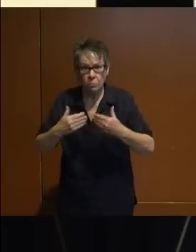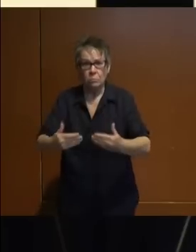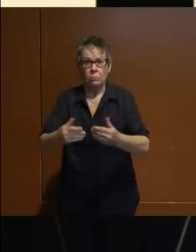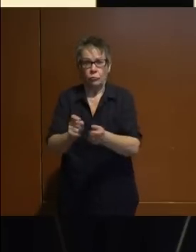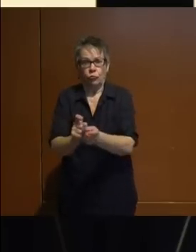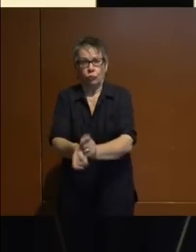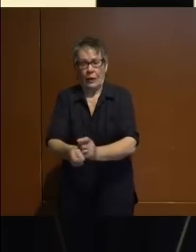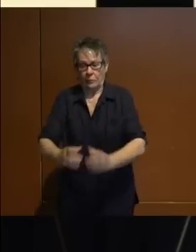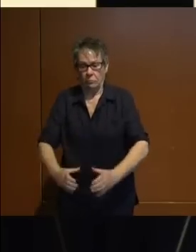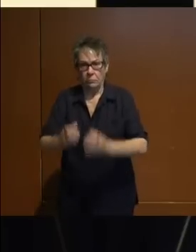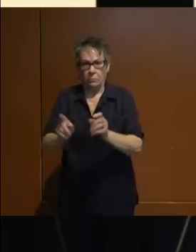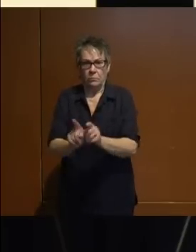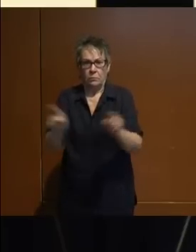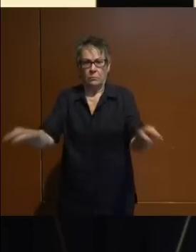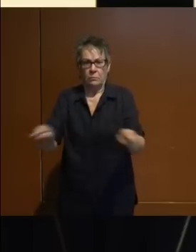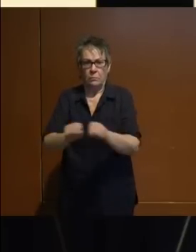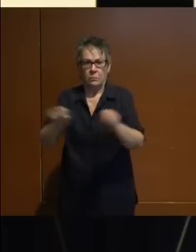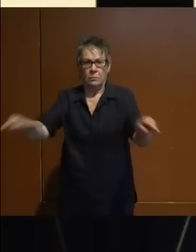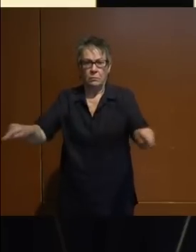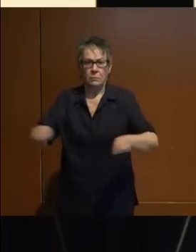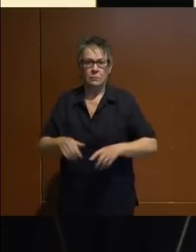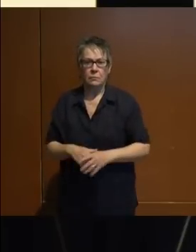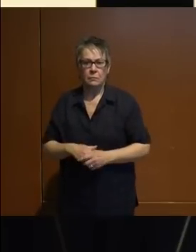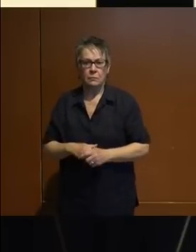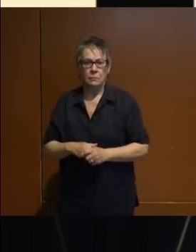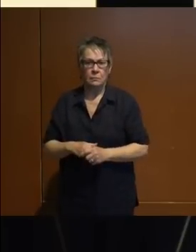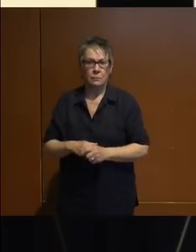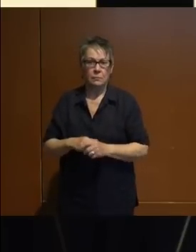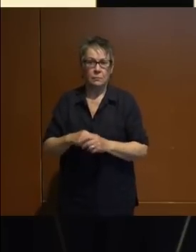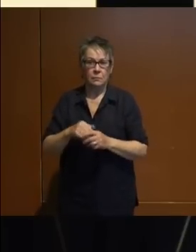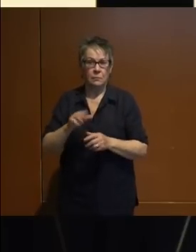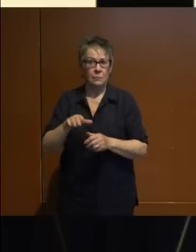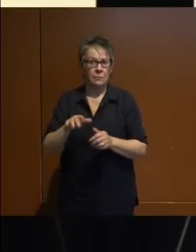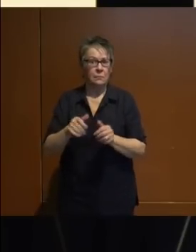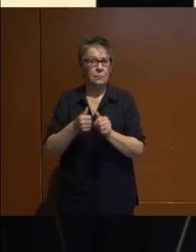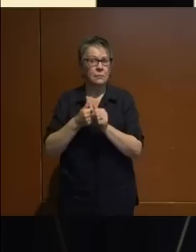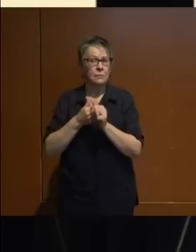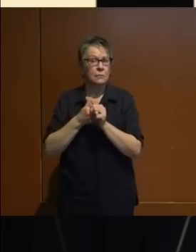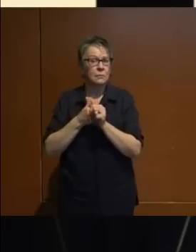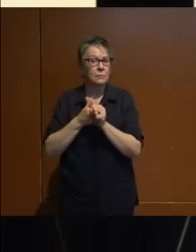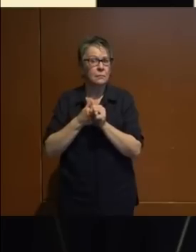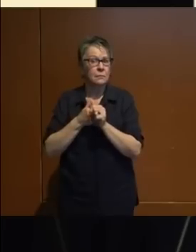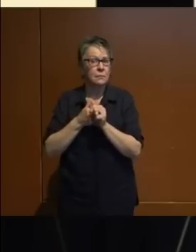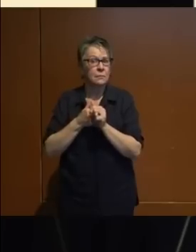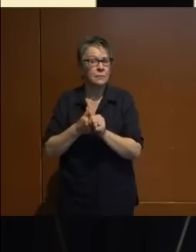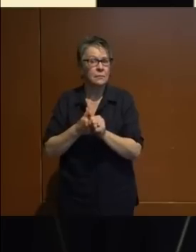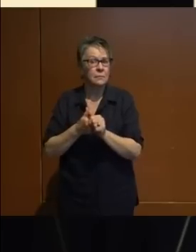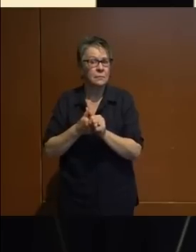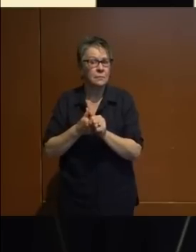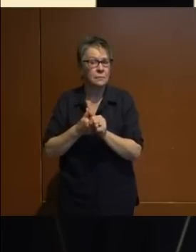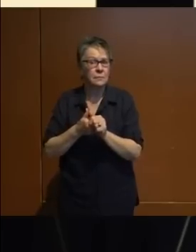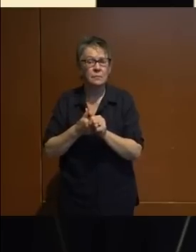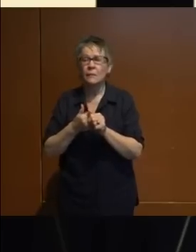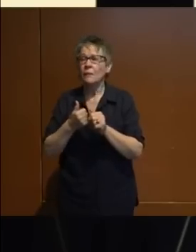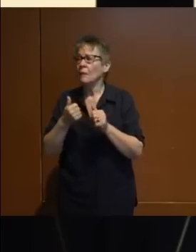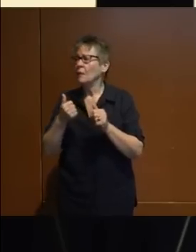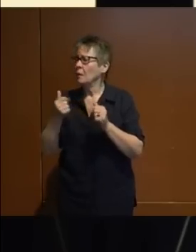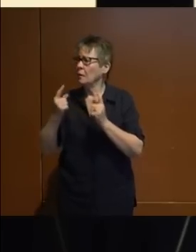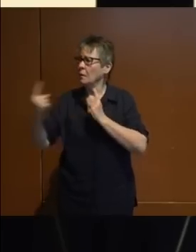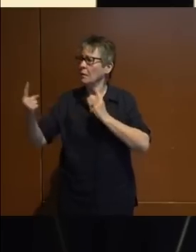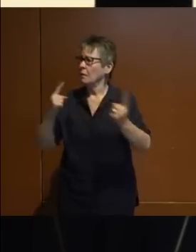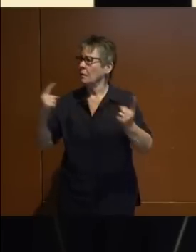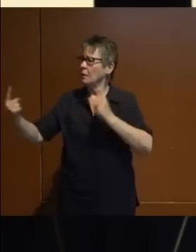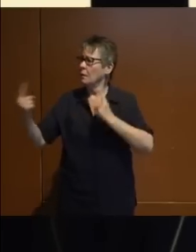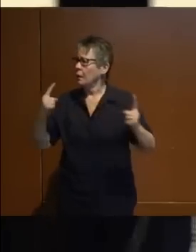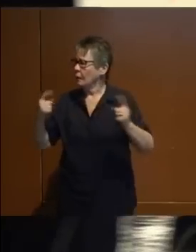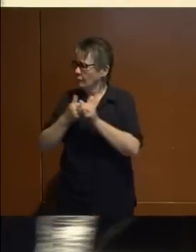to use co-venting. So we're just keeping an eye on it, and we're just going to be prepared. Could we put the charts back up? I